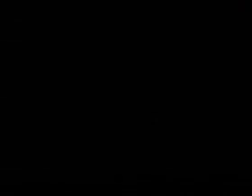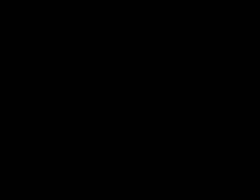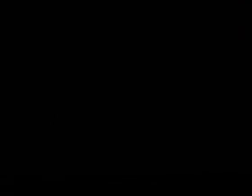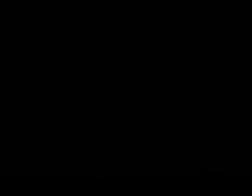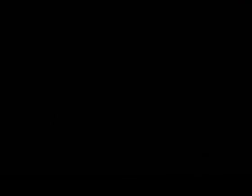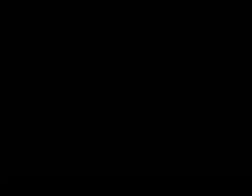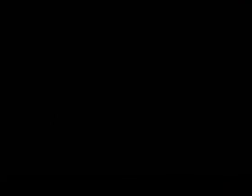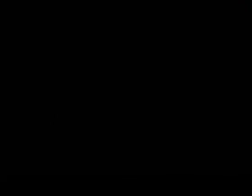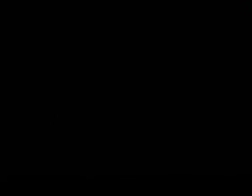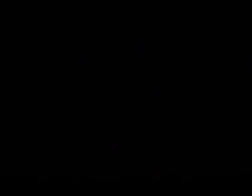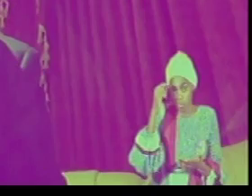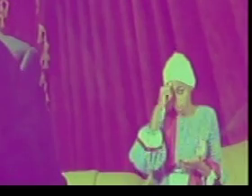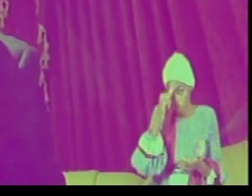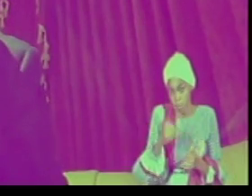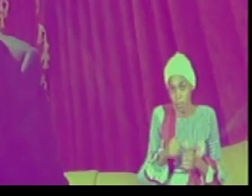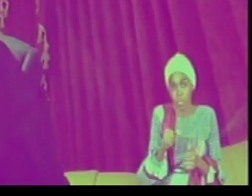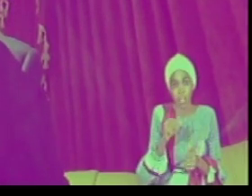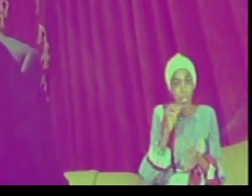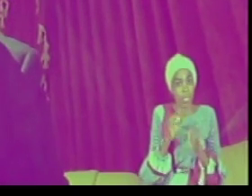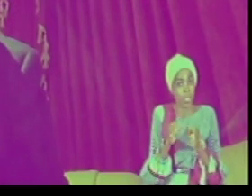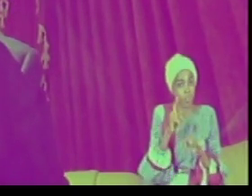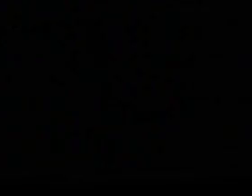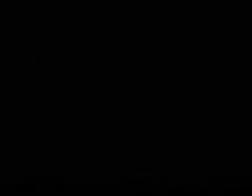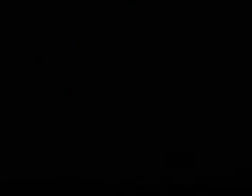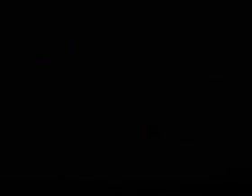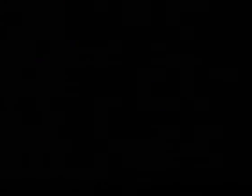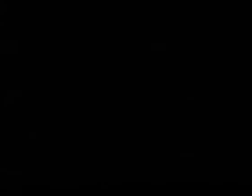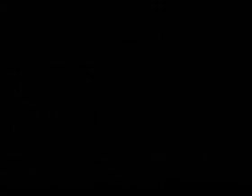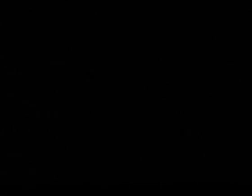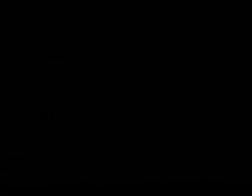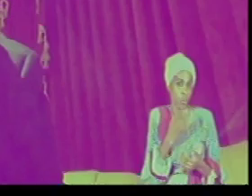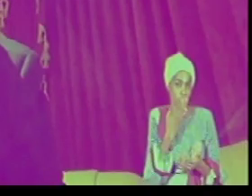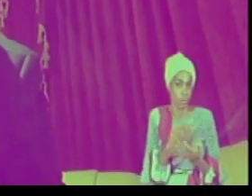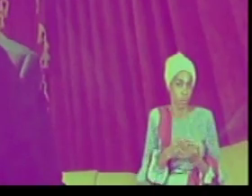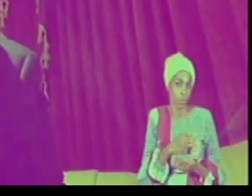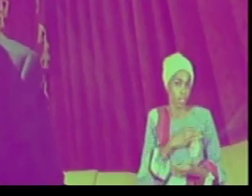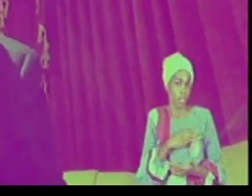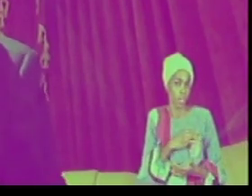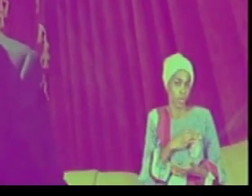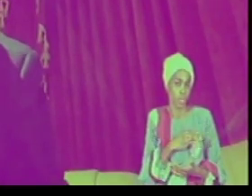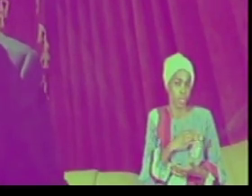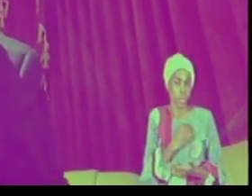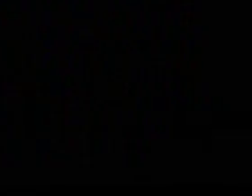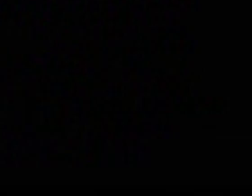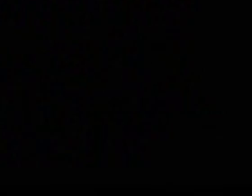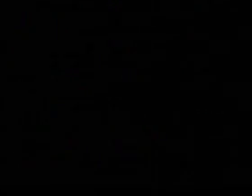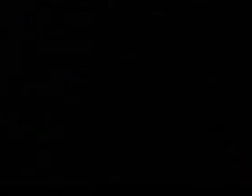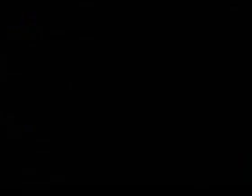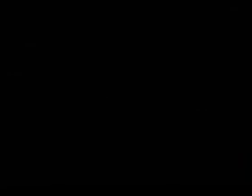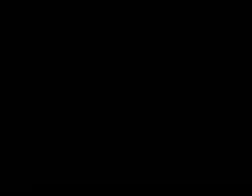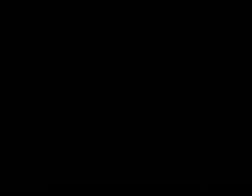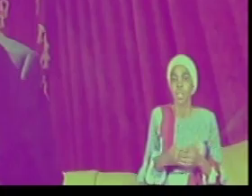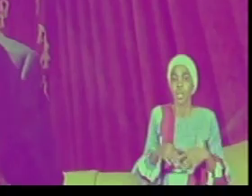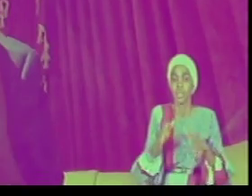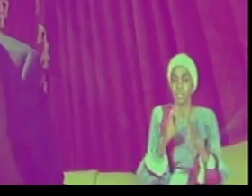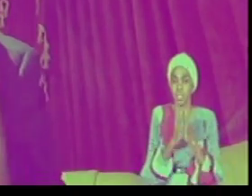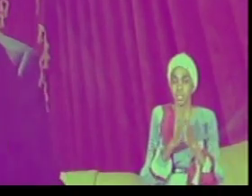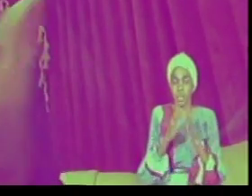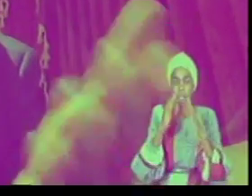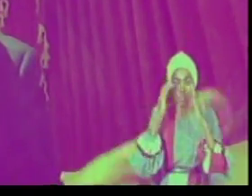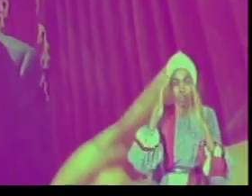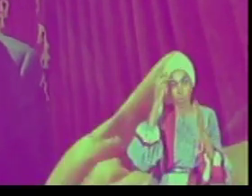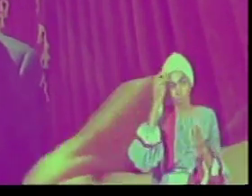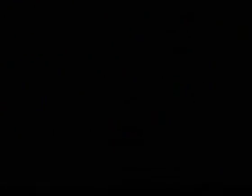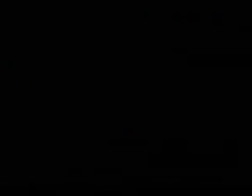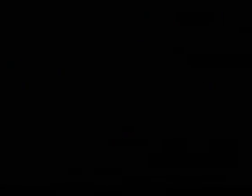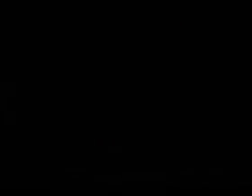If you have integrity and the intention for the greater good, you will